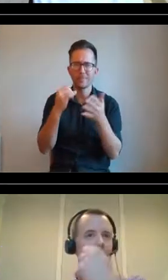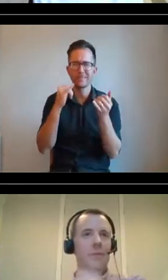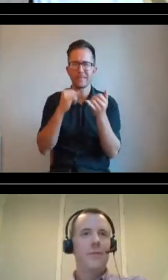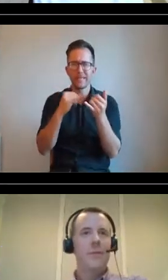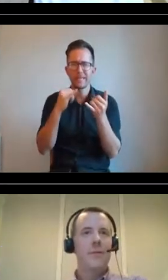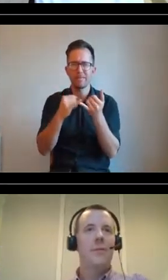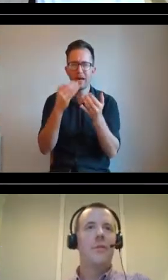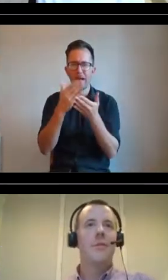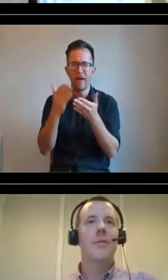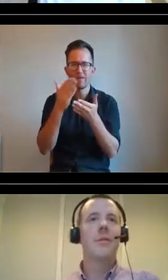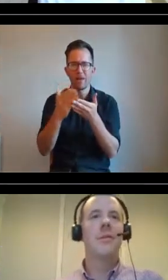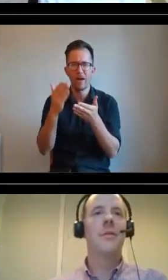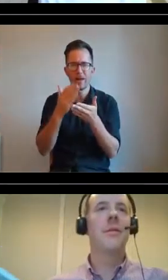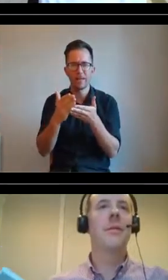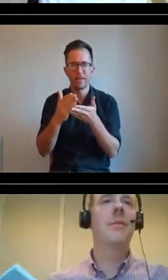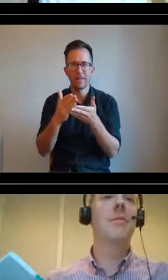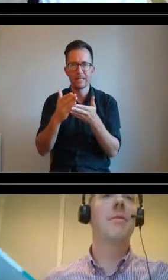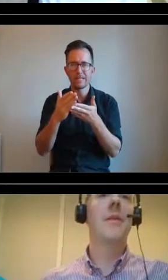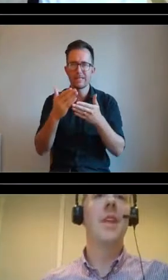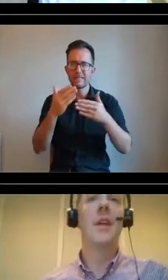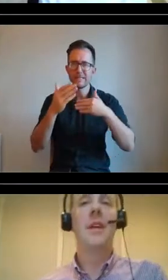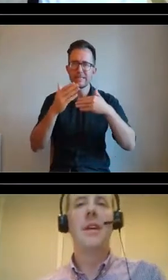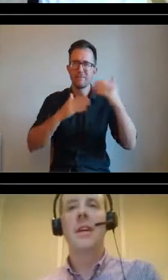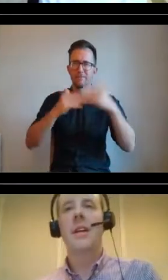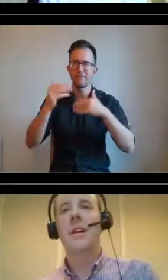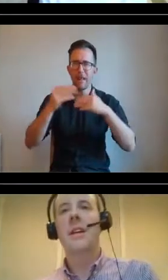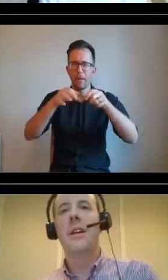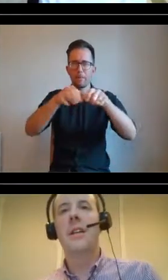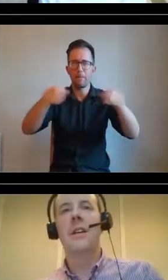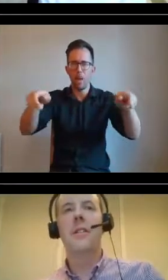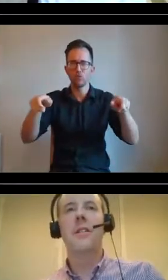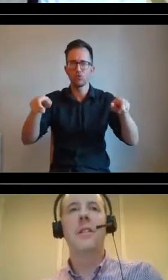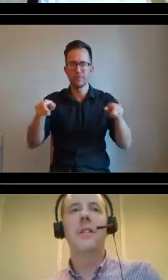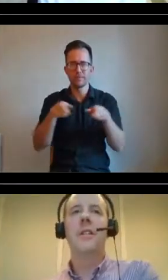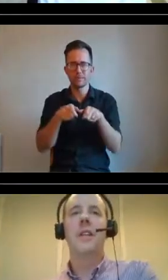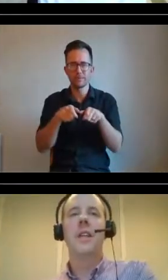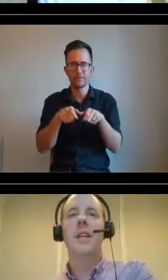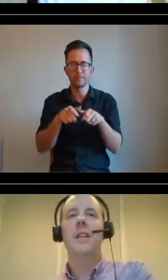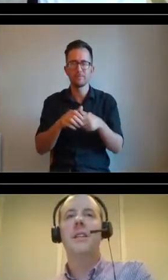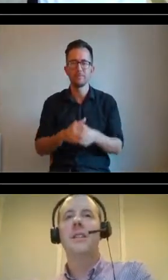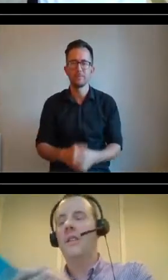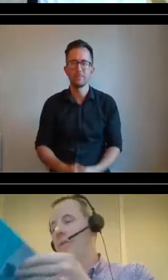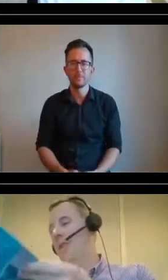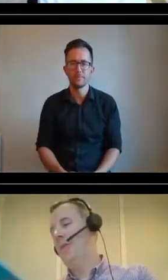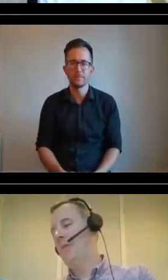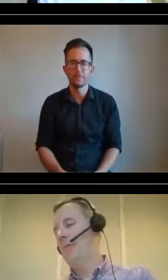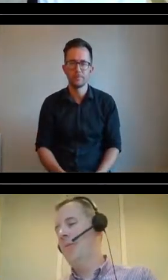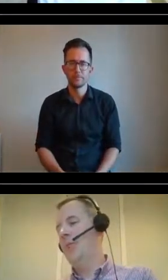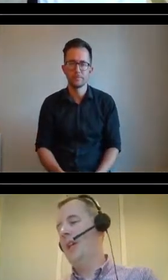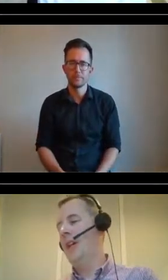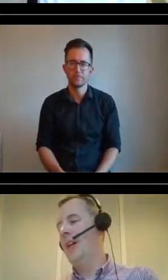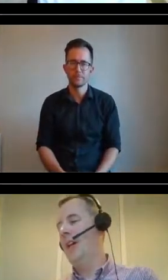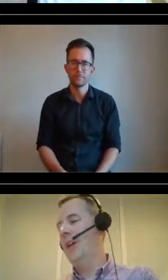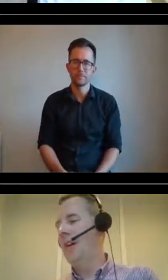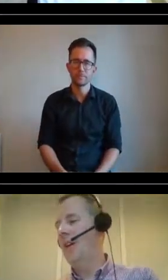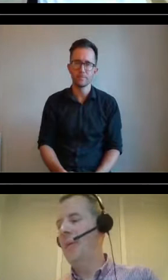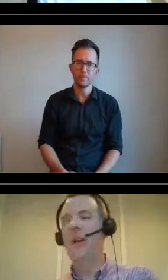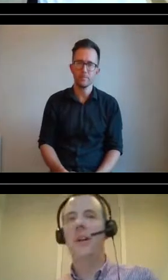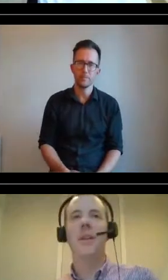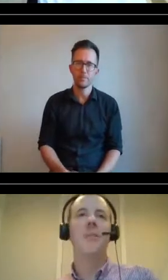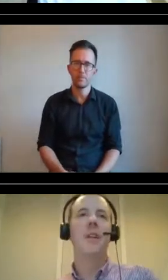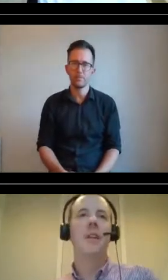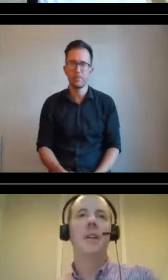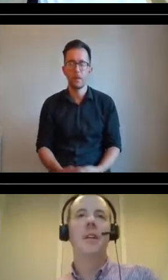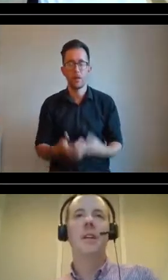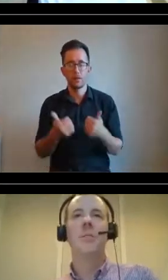clarify on some of the development boundary question that you had earlier, Steve. I think if I can pick it up now,